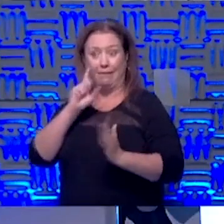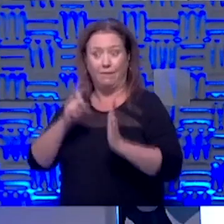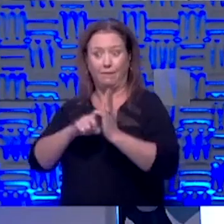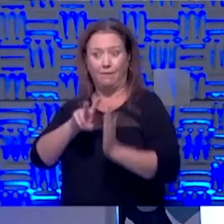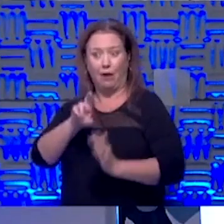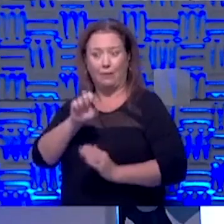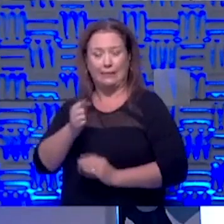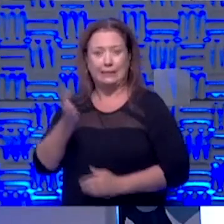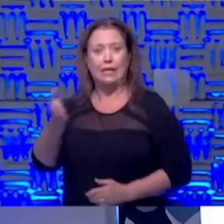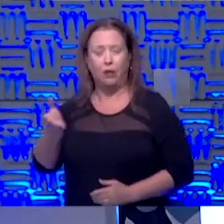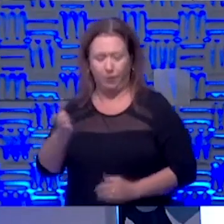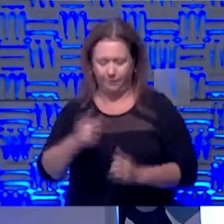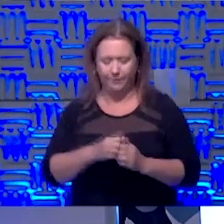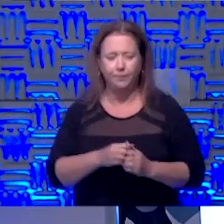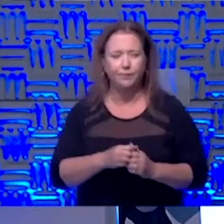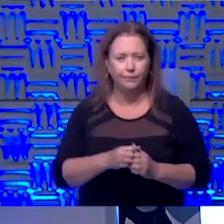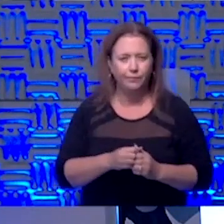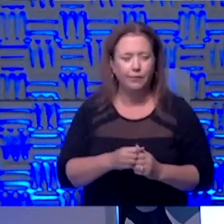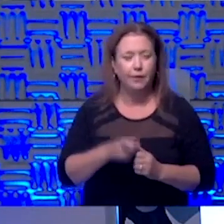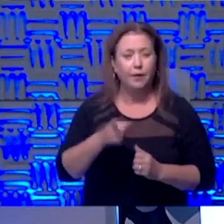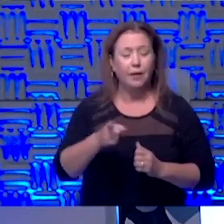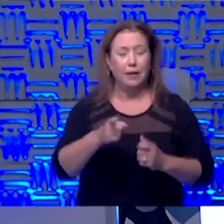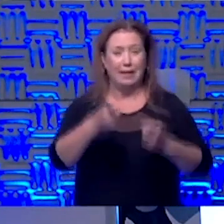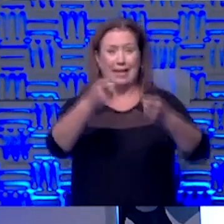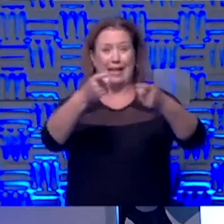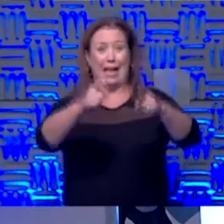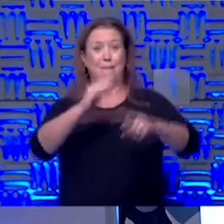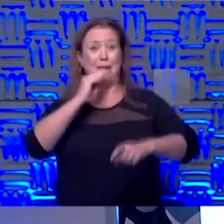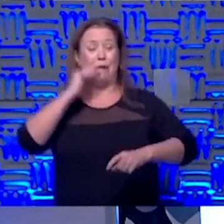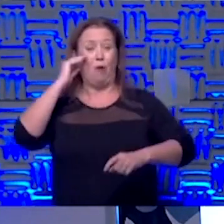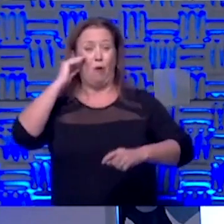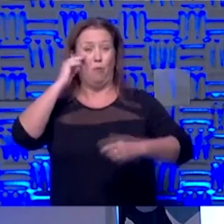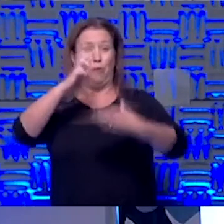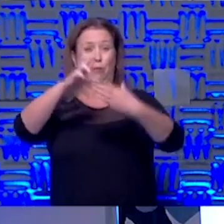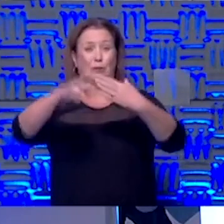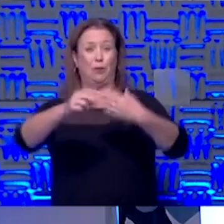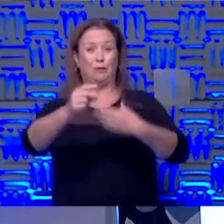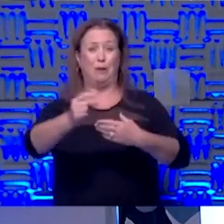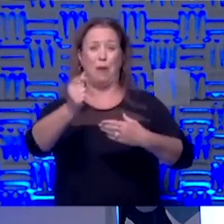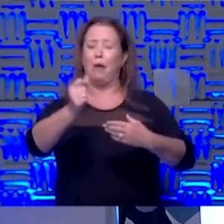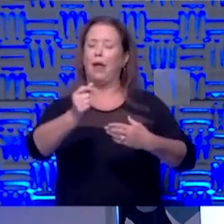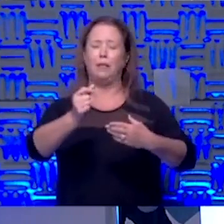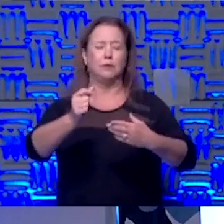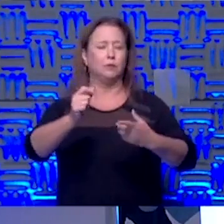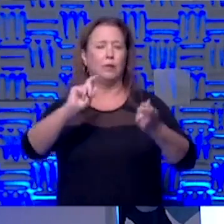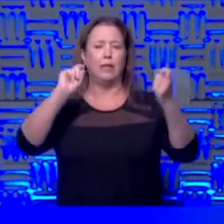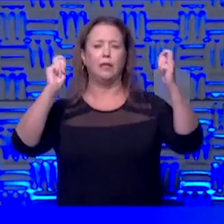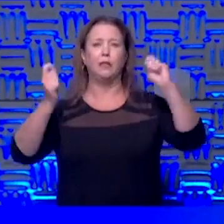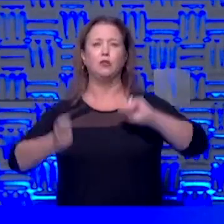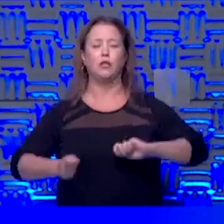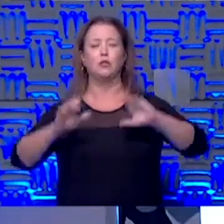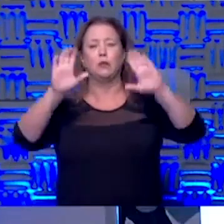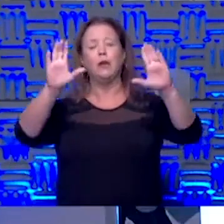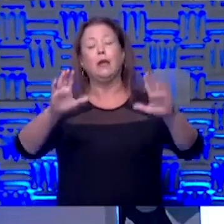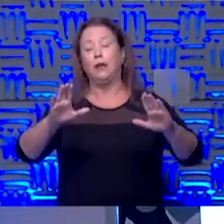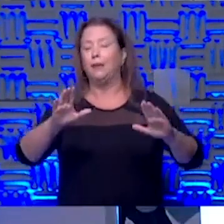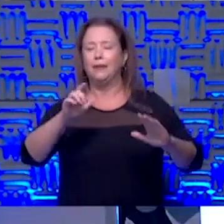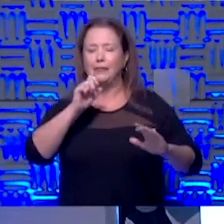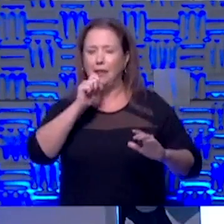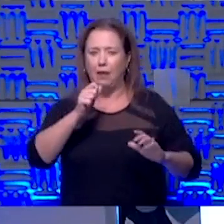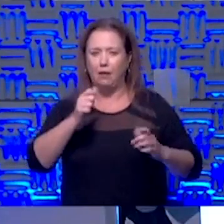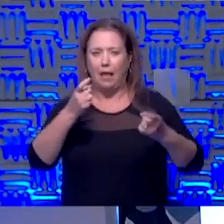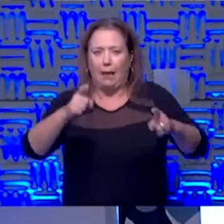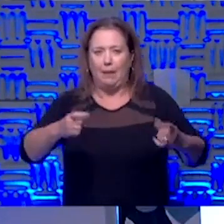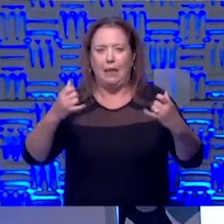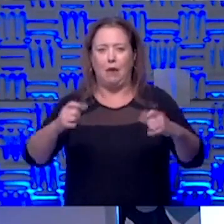it actually gets pushed into being able to be done at home with rapid turnaround, that's a really big game changer. I think we're still a way away from that, but this is a